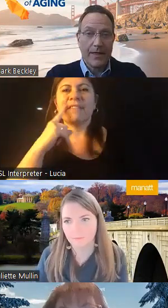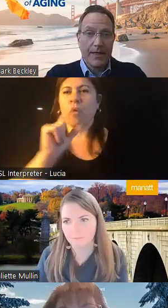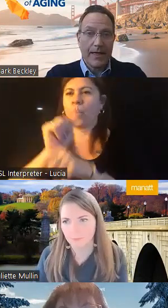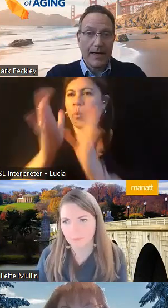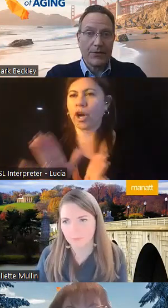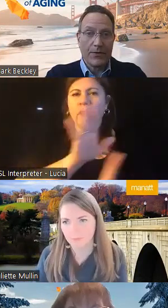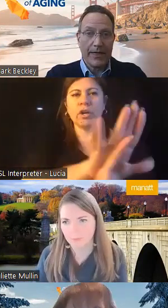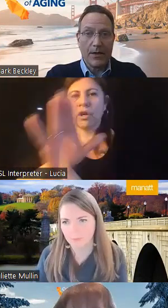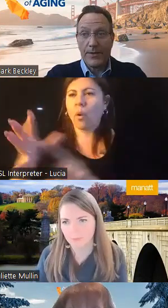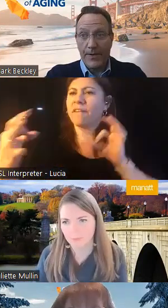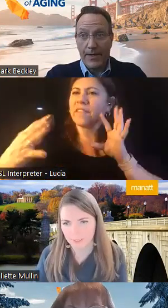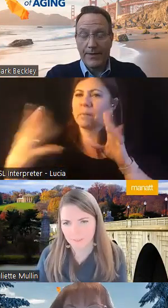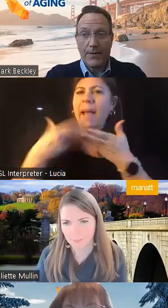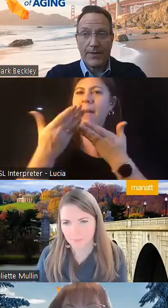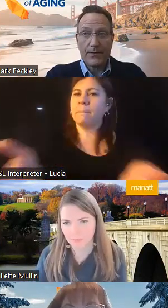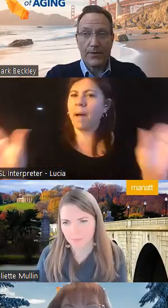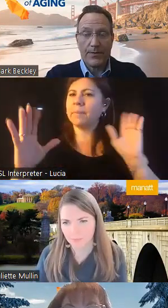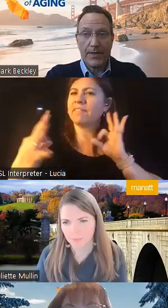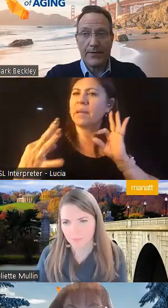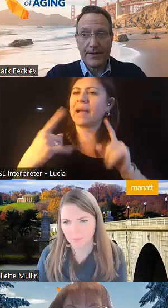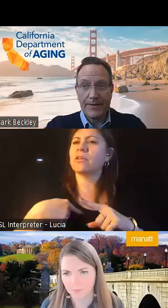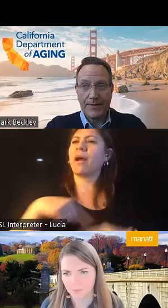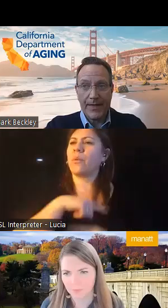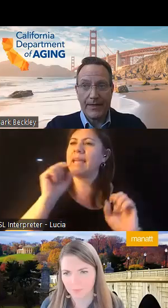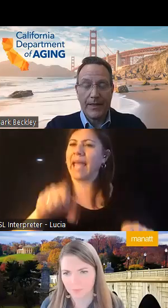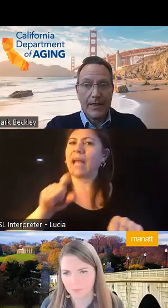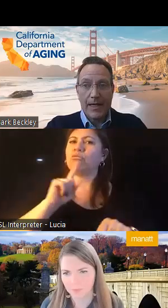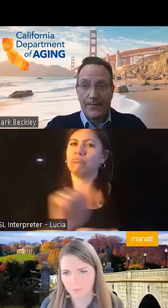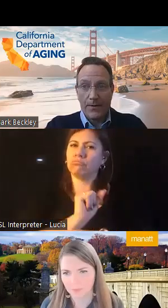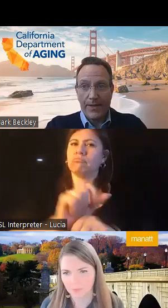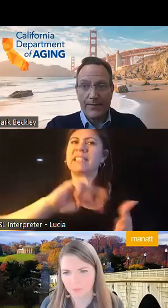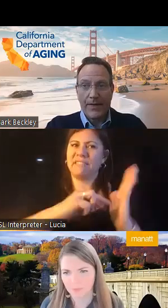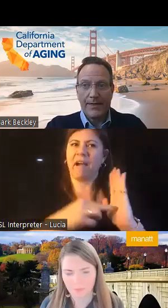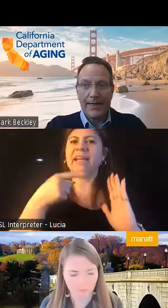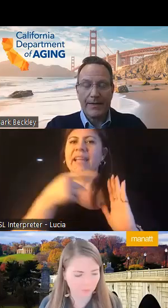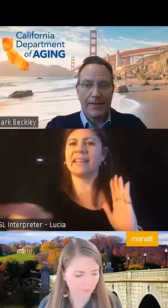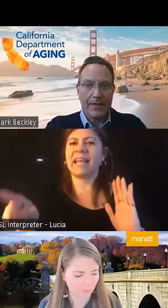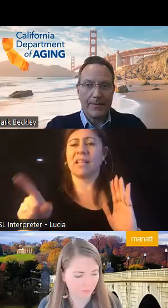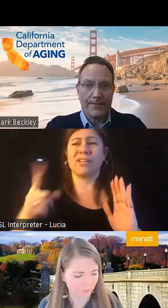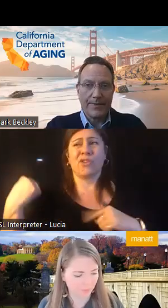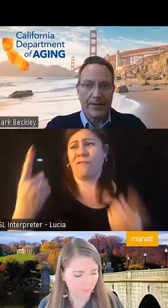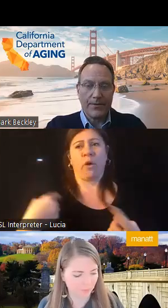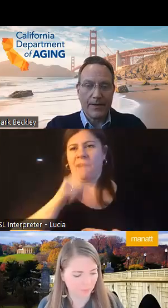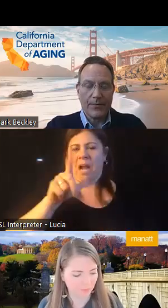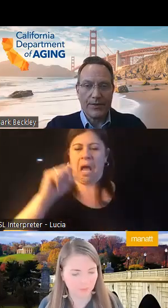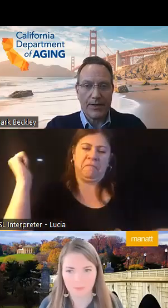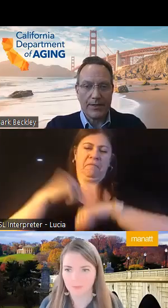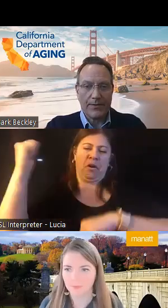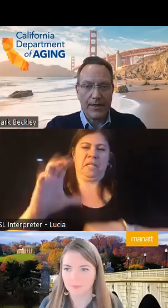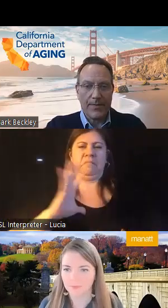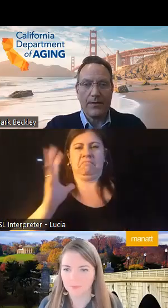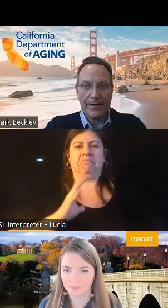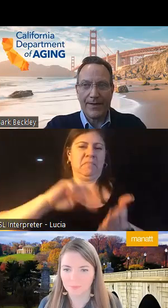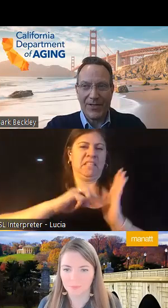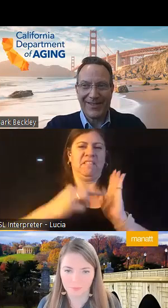feedback to really help define the scope of this work group. None of this has been firmly defined yet, so I appreciate